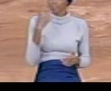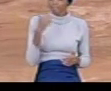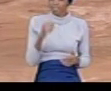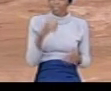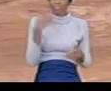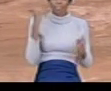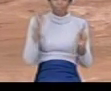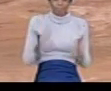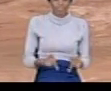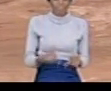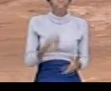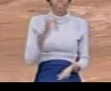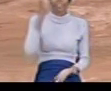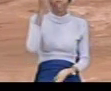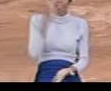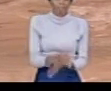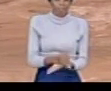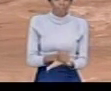whosoever.